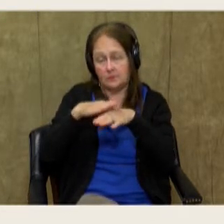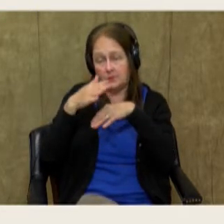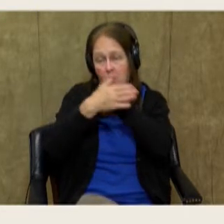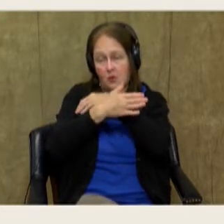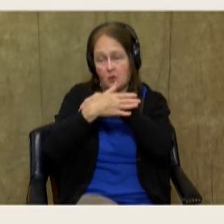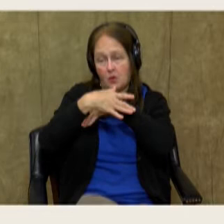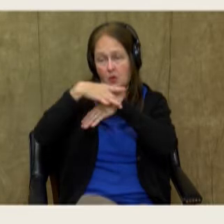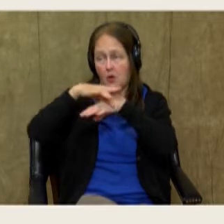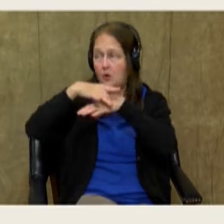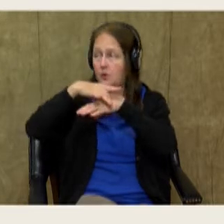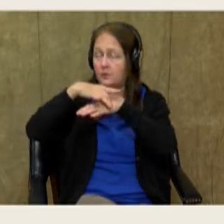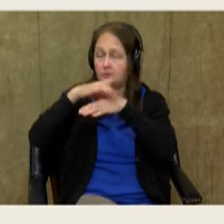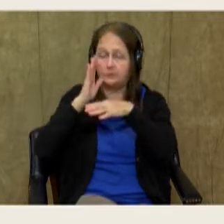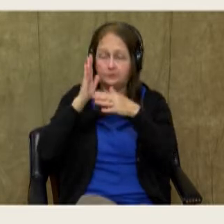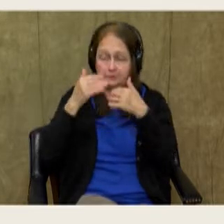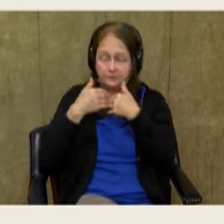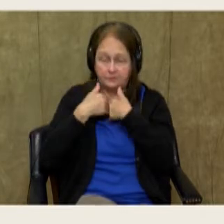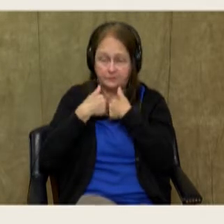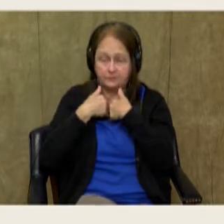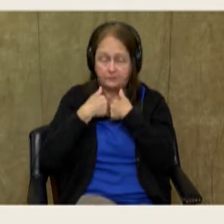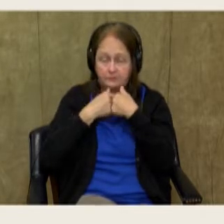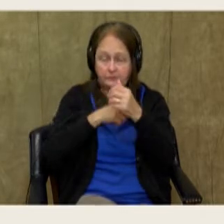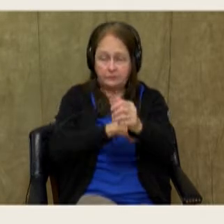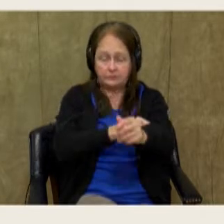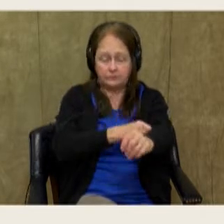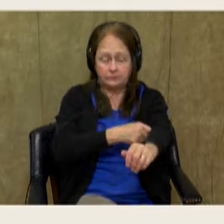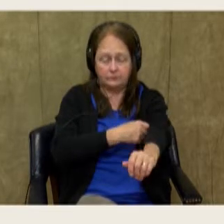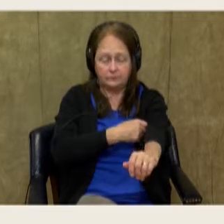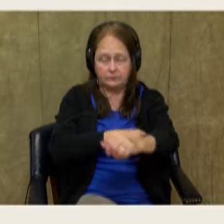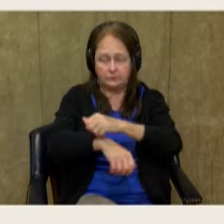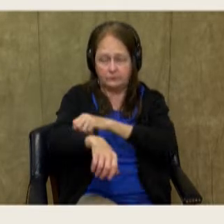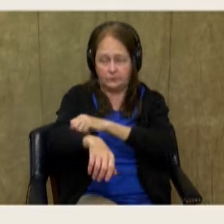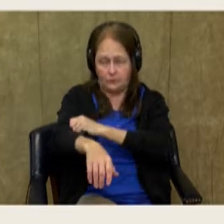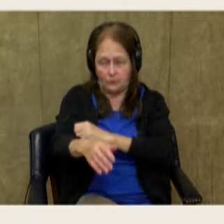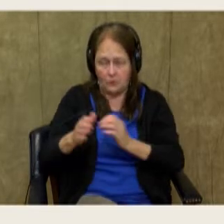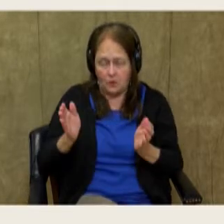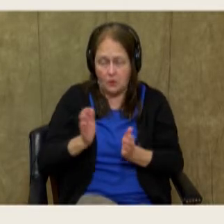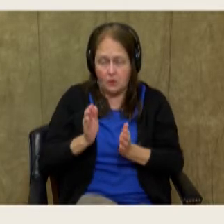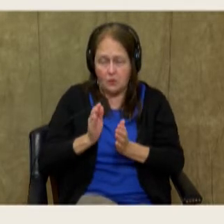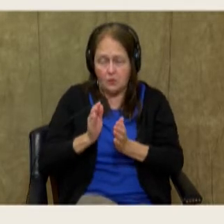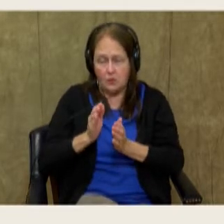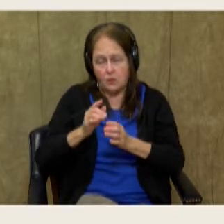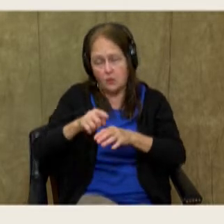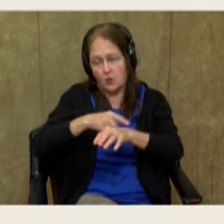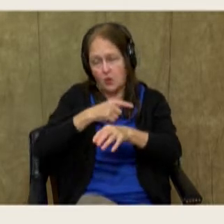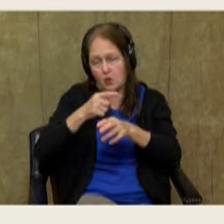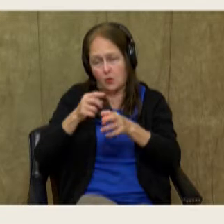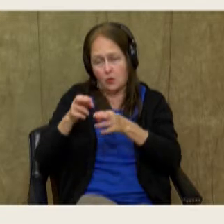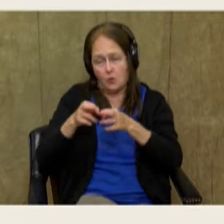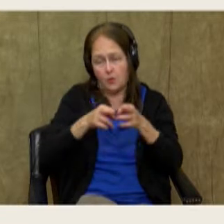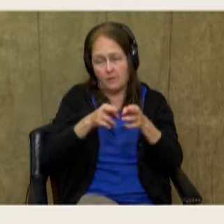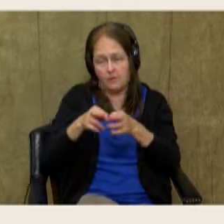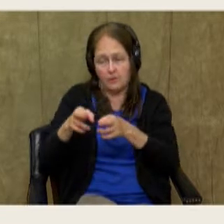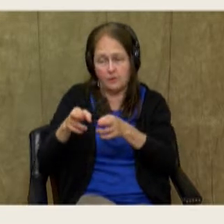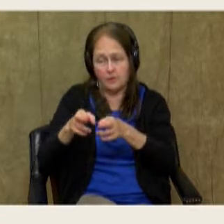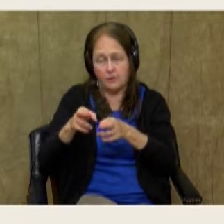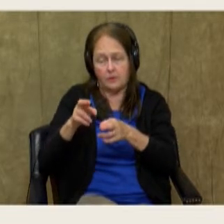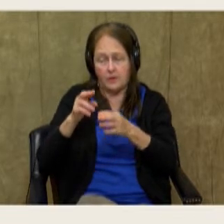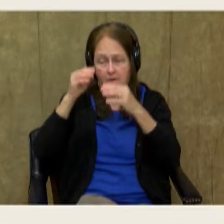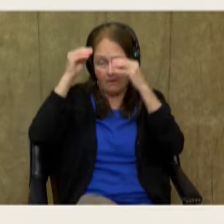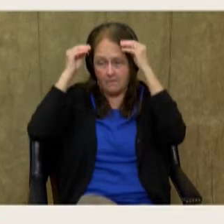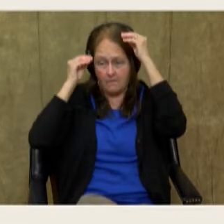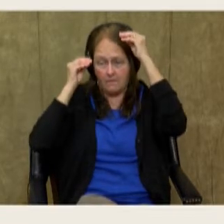Earth. We've got the Mekong River, which is the longest river here in Southeast Asia. It flows through